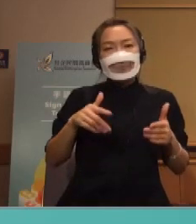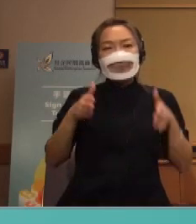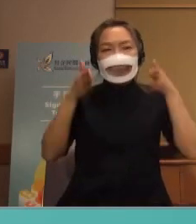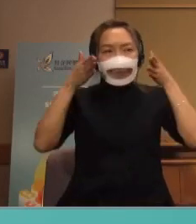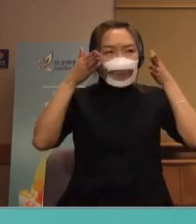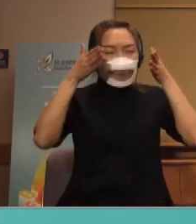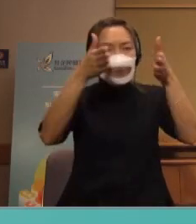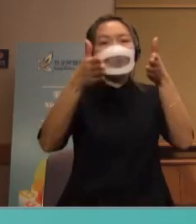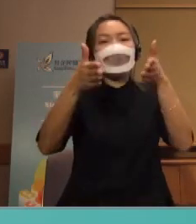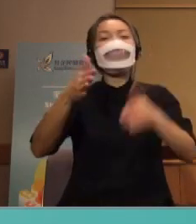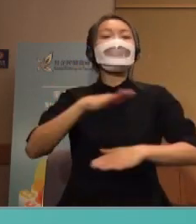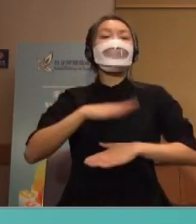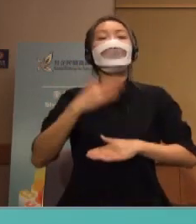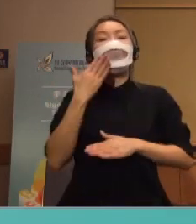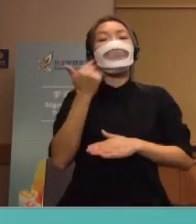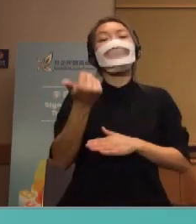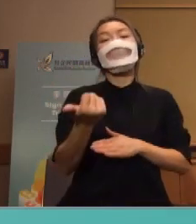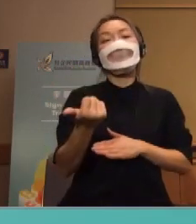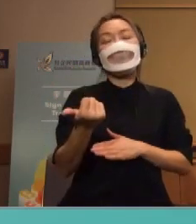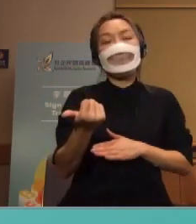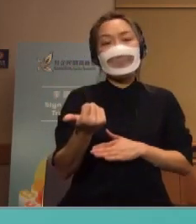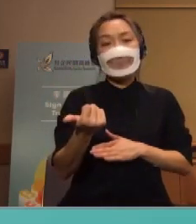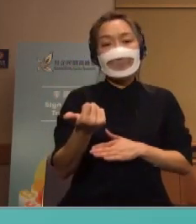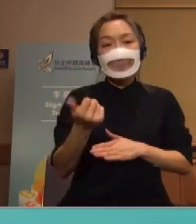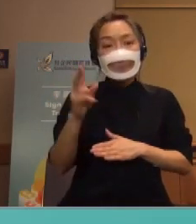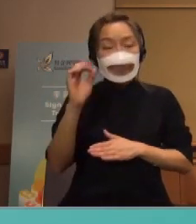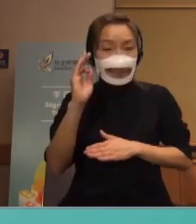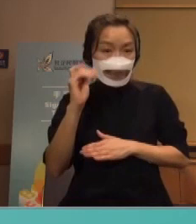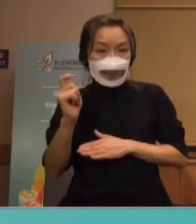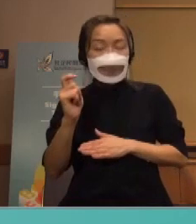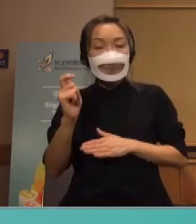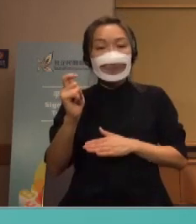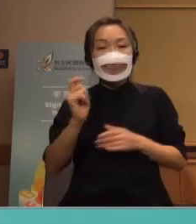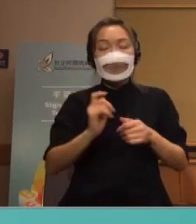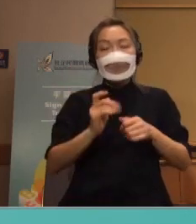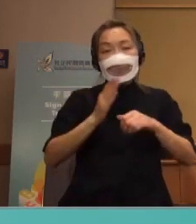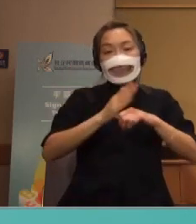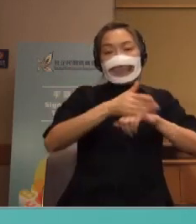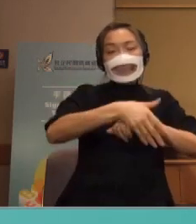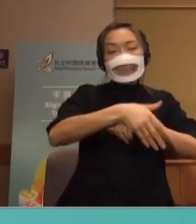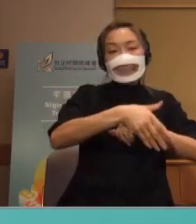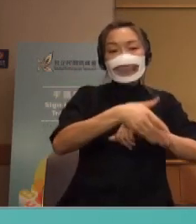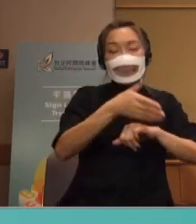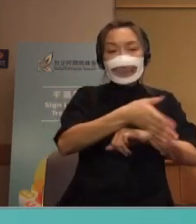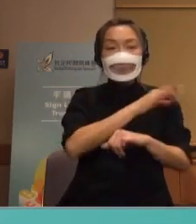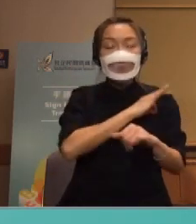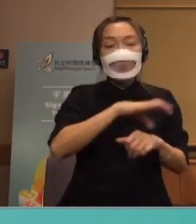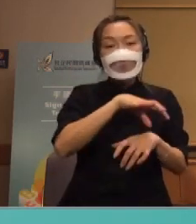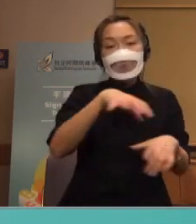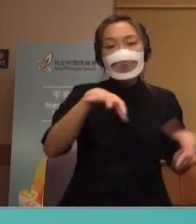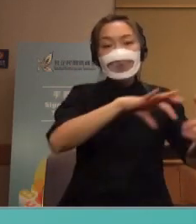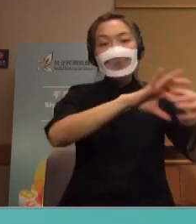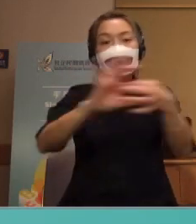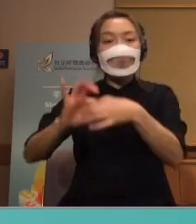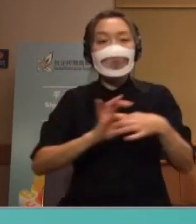engage mainstream to get NFT and Web3. But I